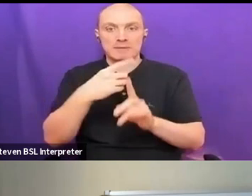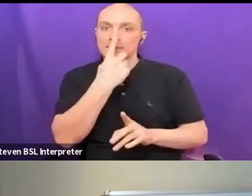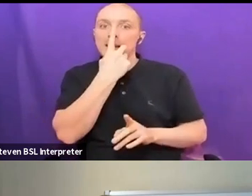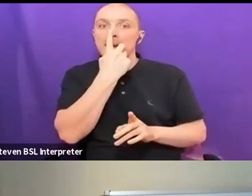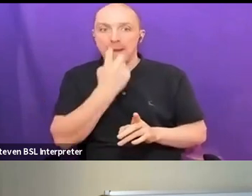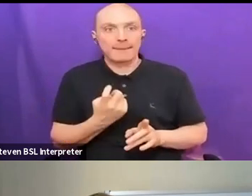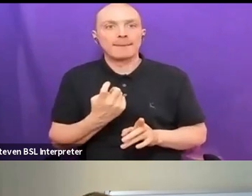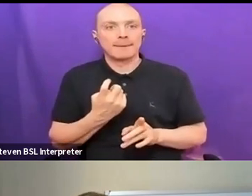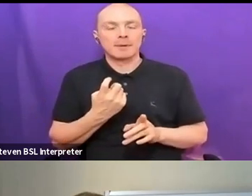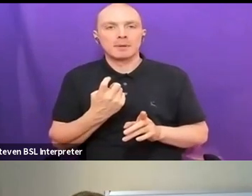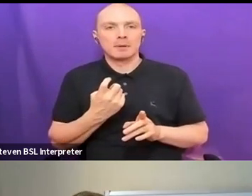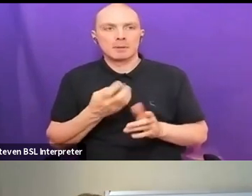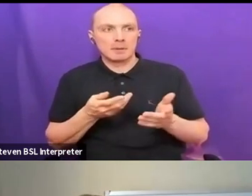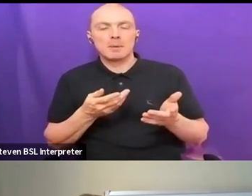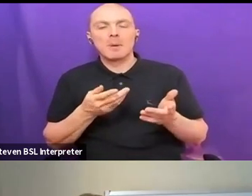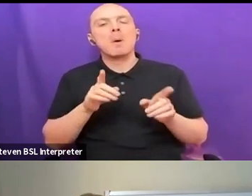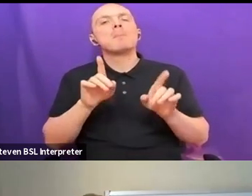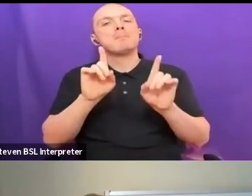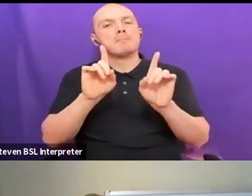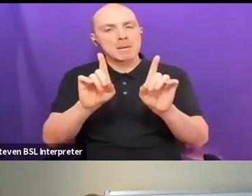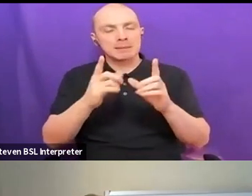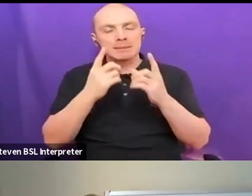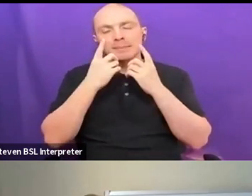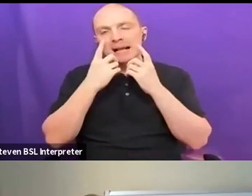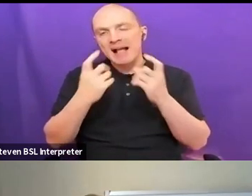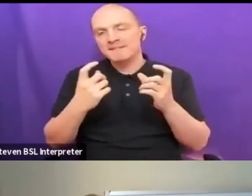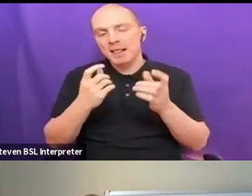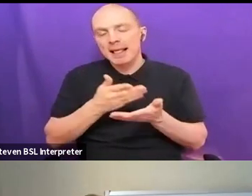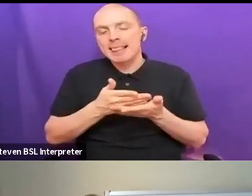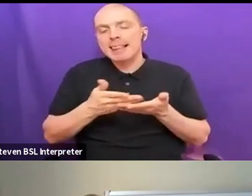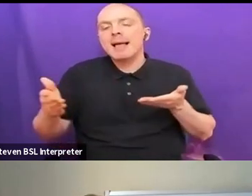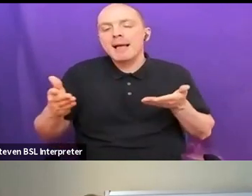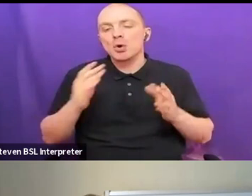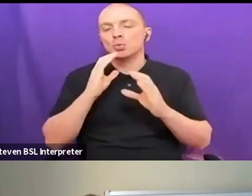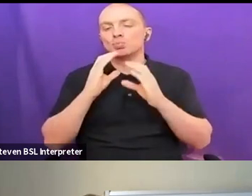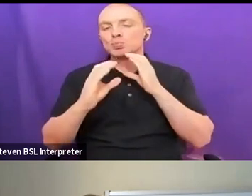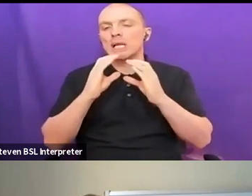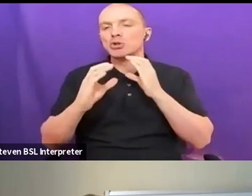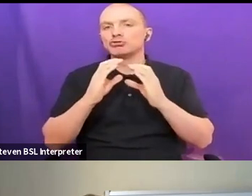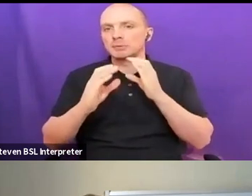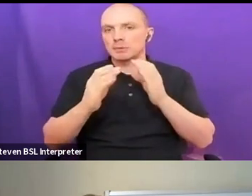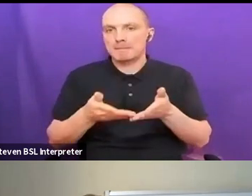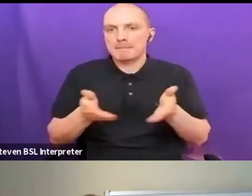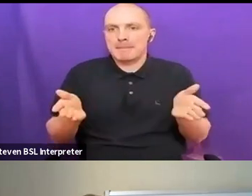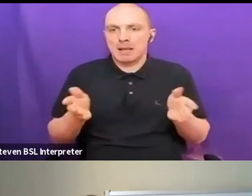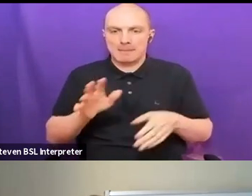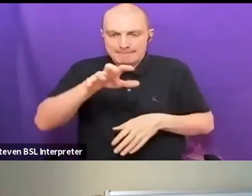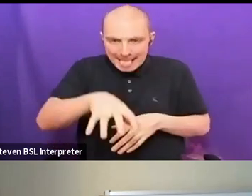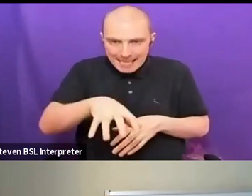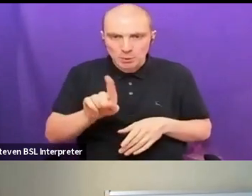careful about how people perceive what we're all meaning when we're talking about placemaking. And I